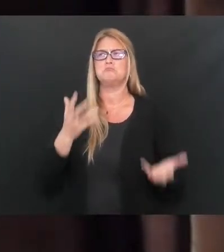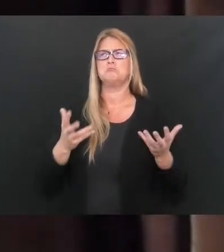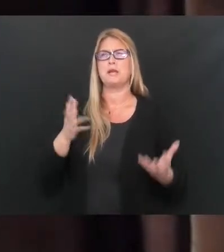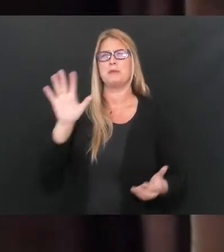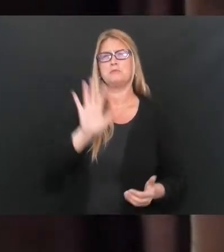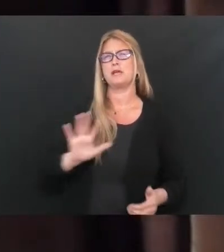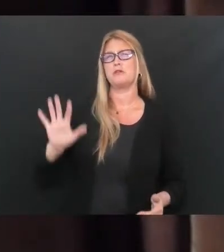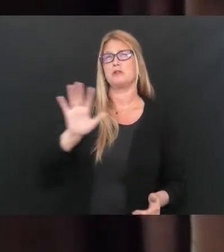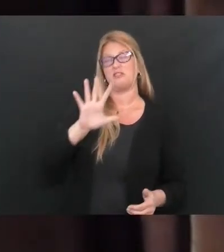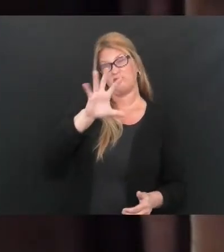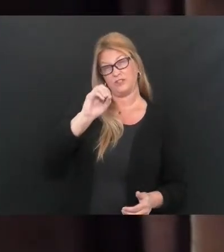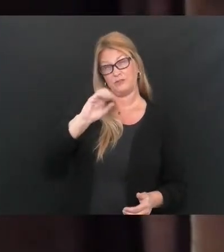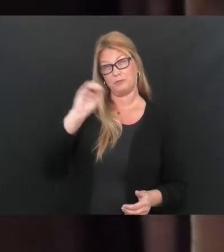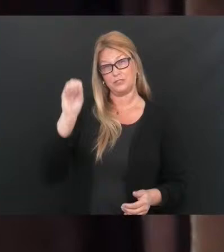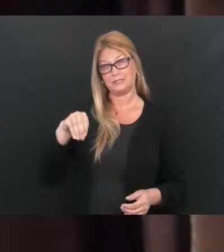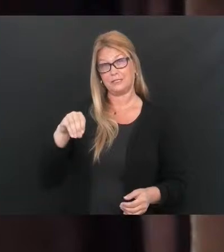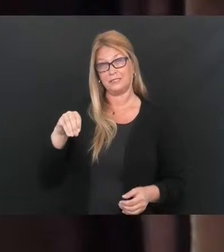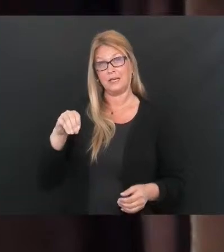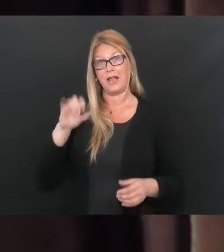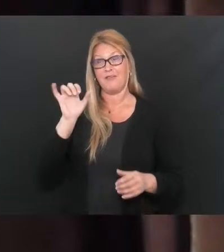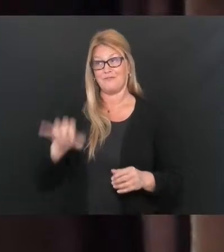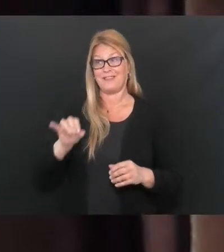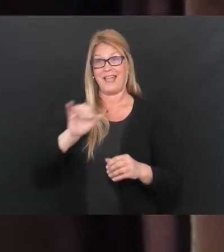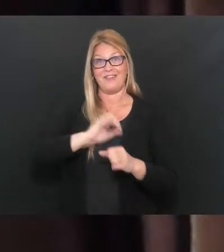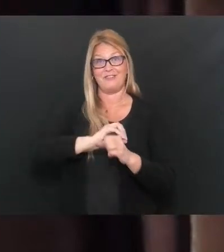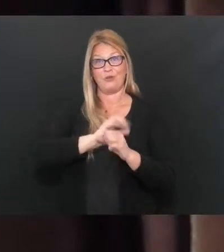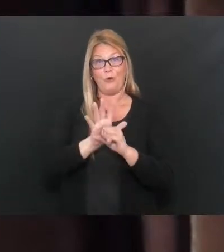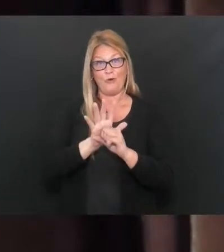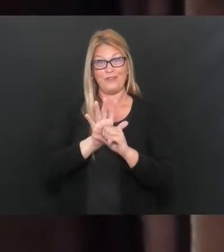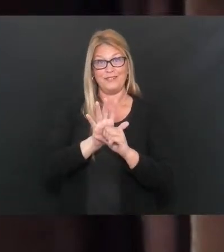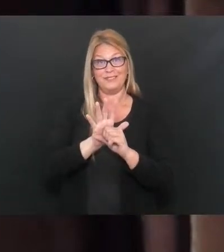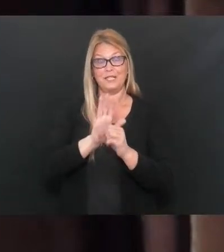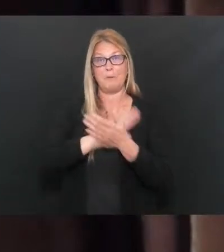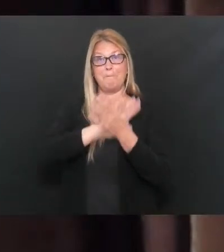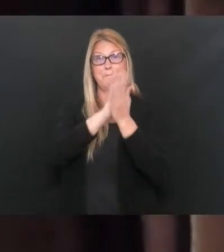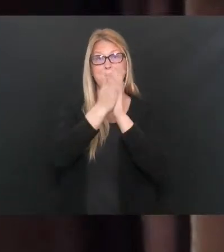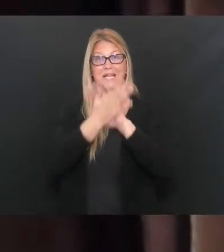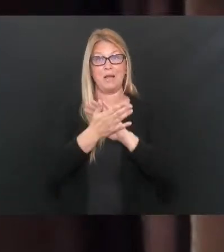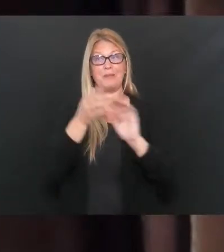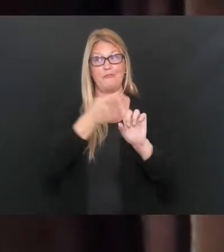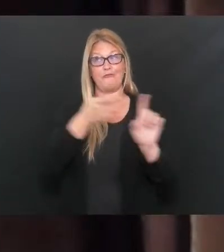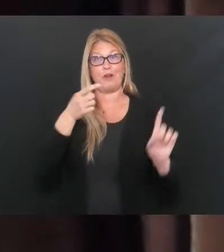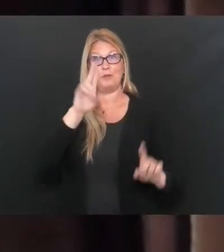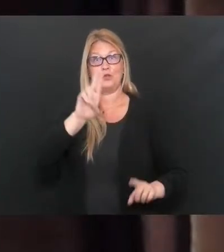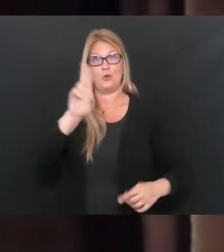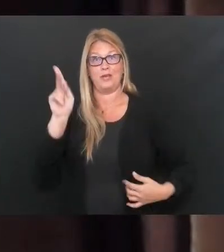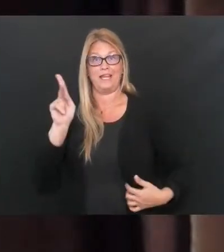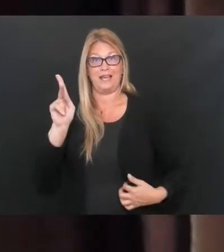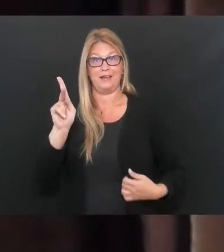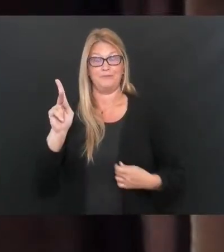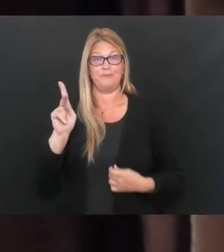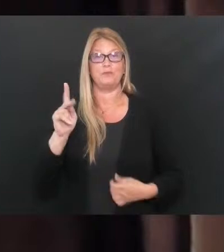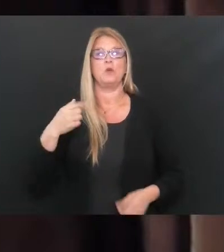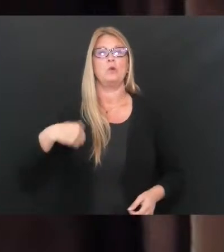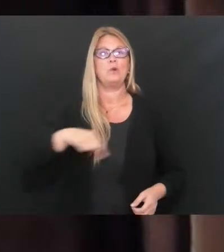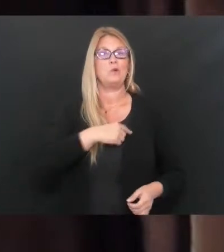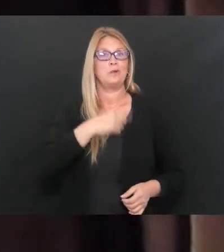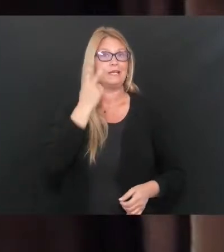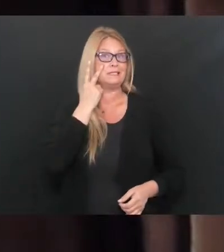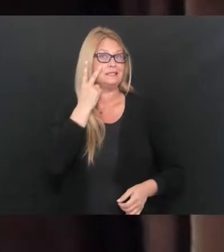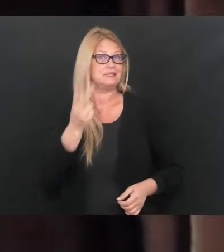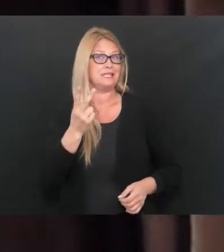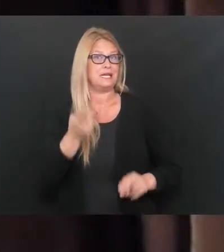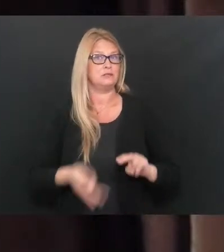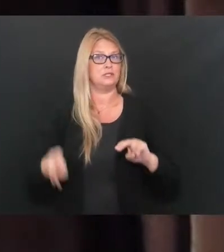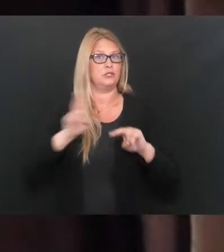like 50% of the viruses are becoming the United Kingdom variant. We're also seeing the rise